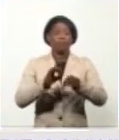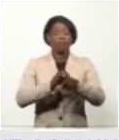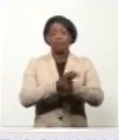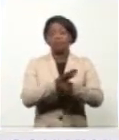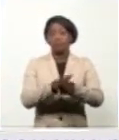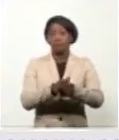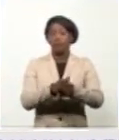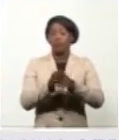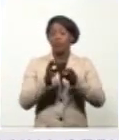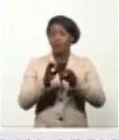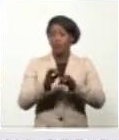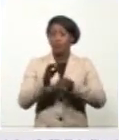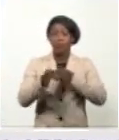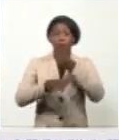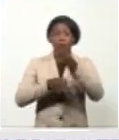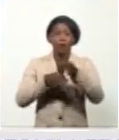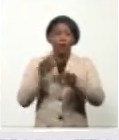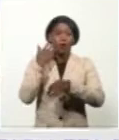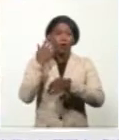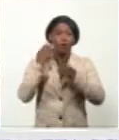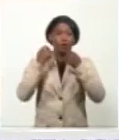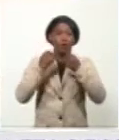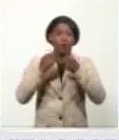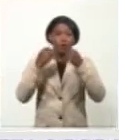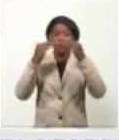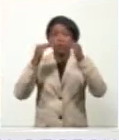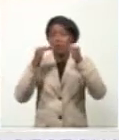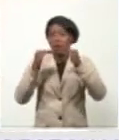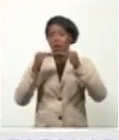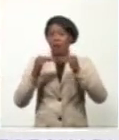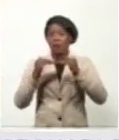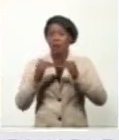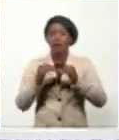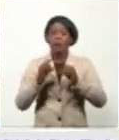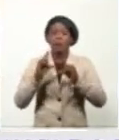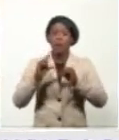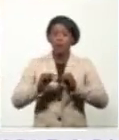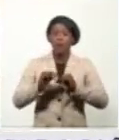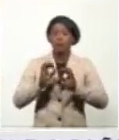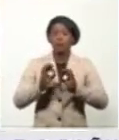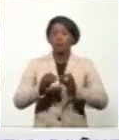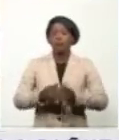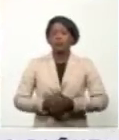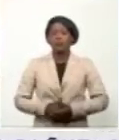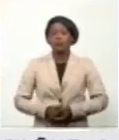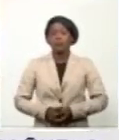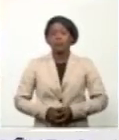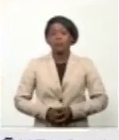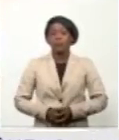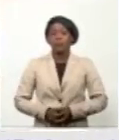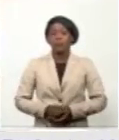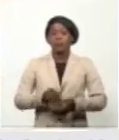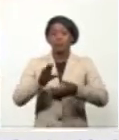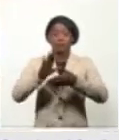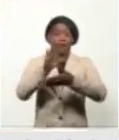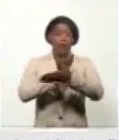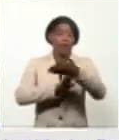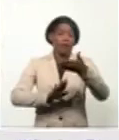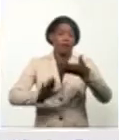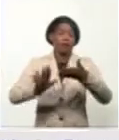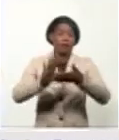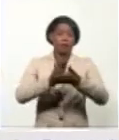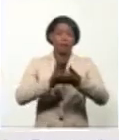see, corresponds to the darkest colors, as I explained. In the